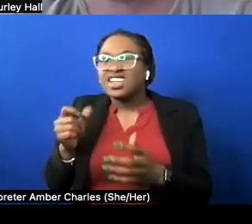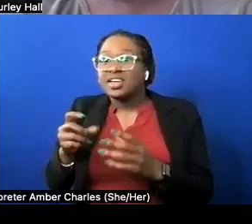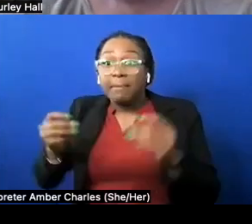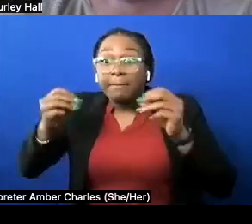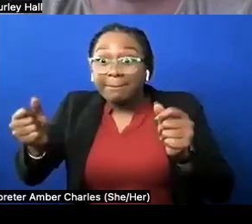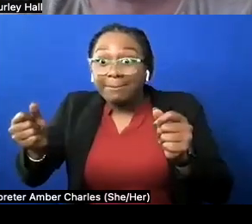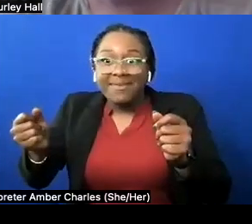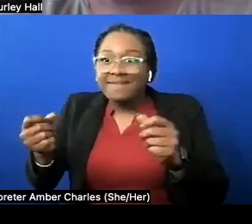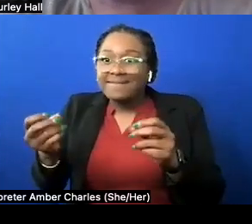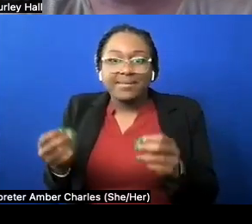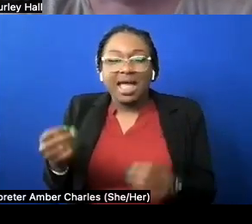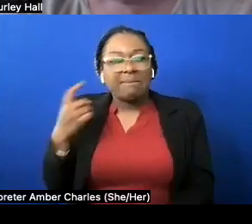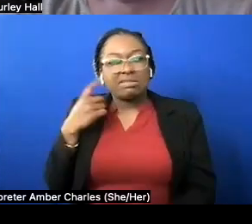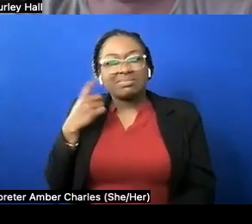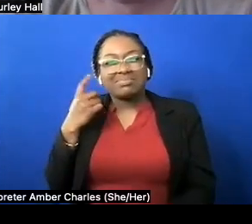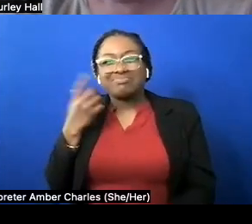thinking,